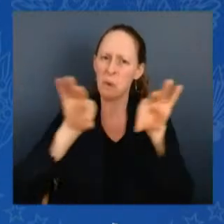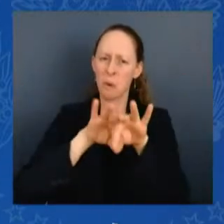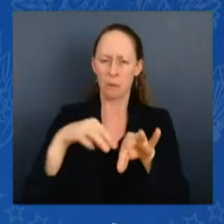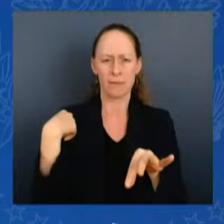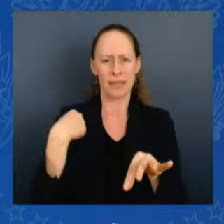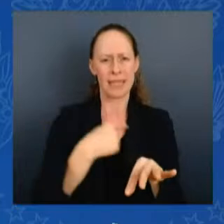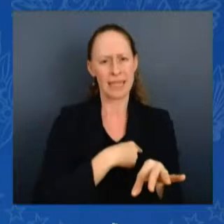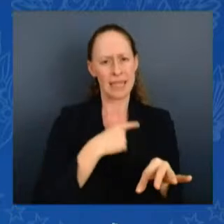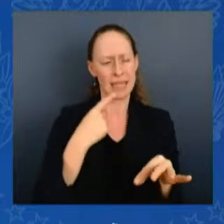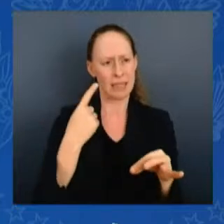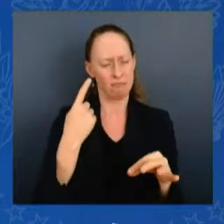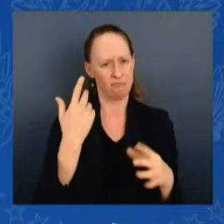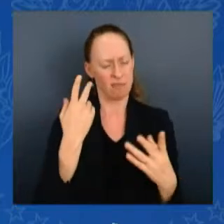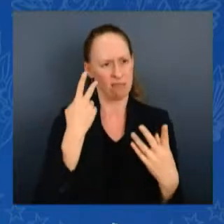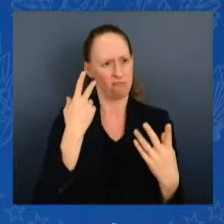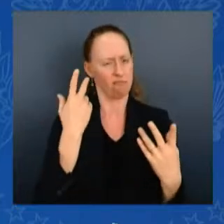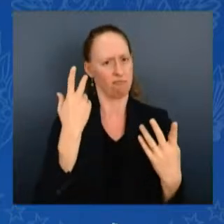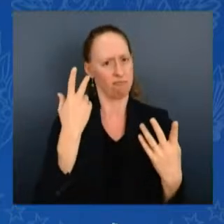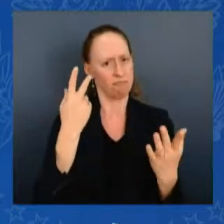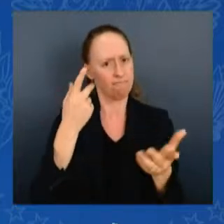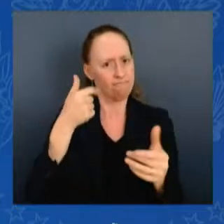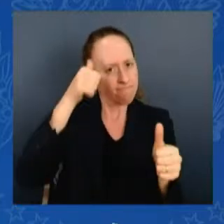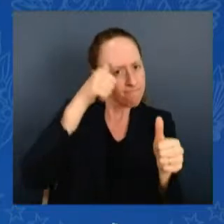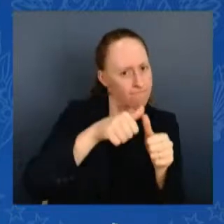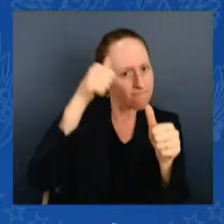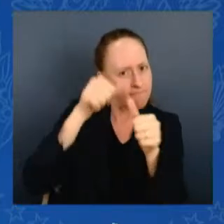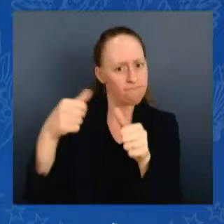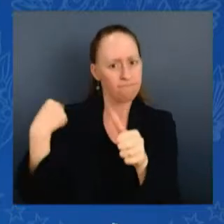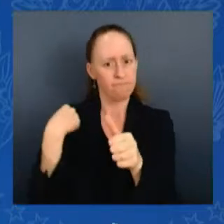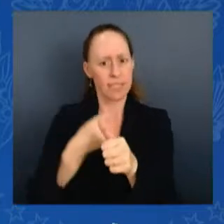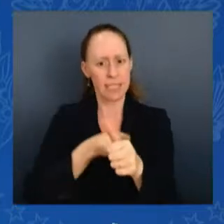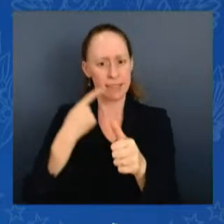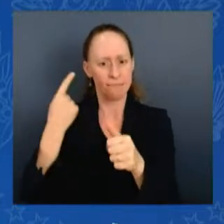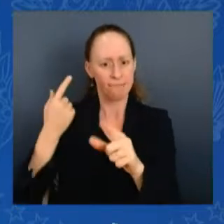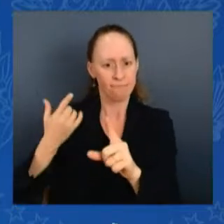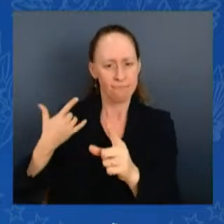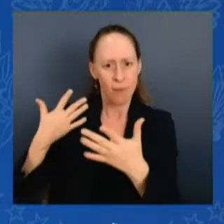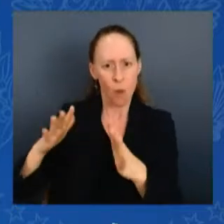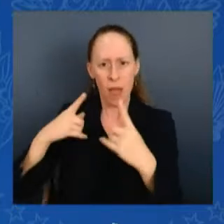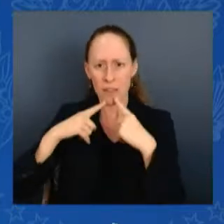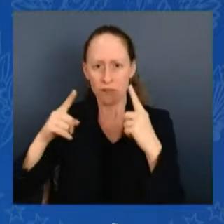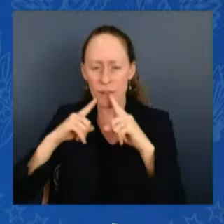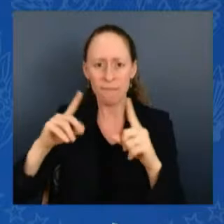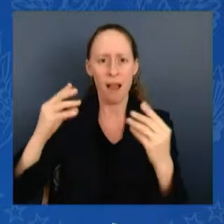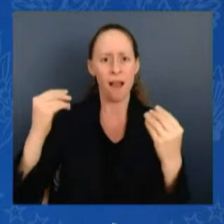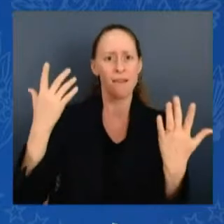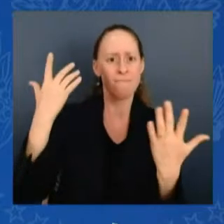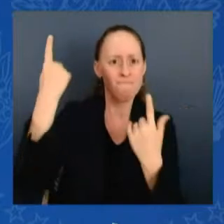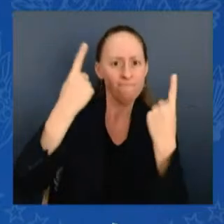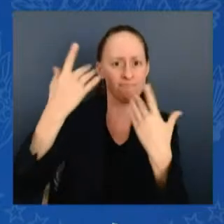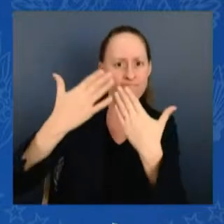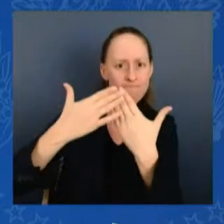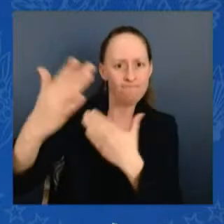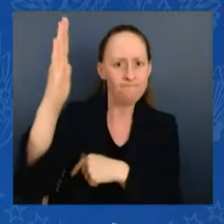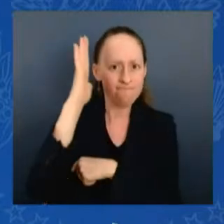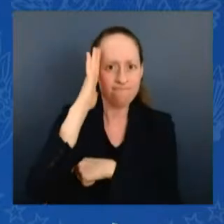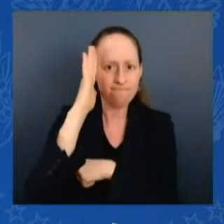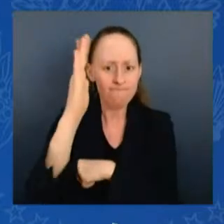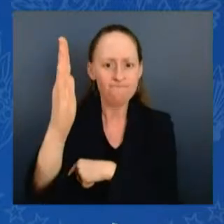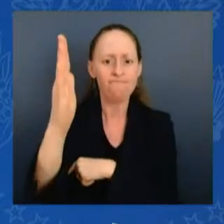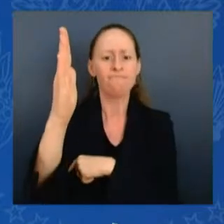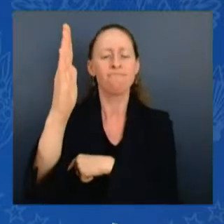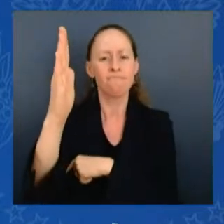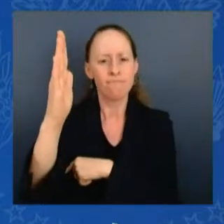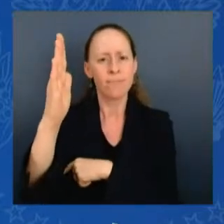our shared future with strength and with resolve. Together, we rebuilt Europe from the ruins